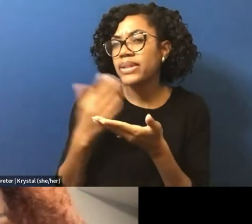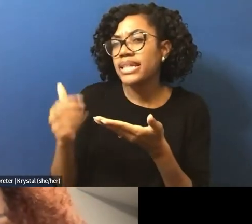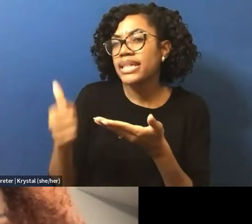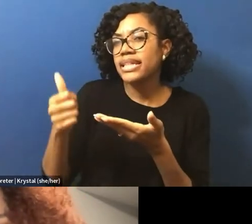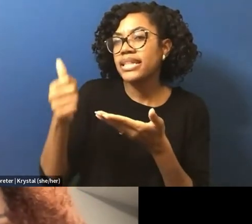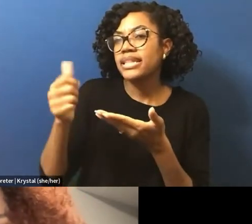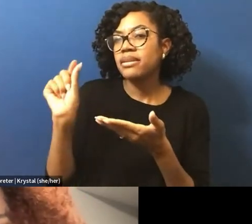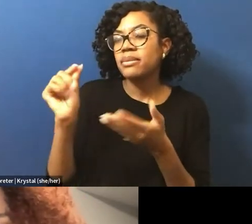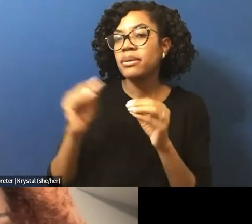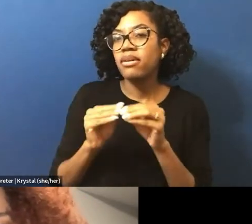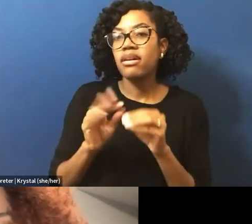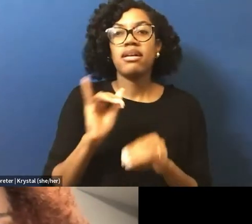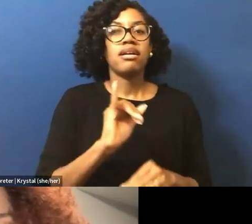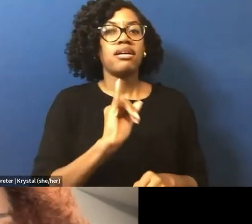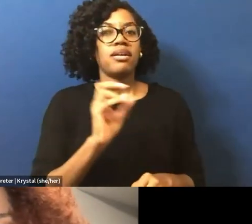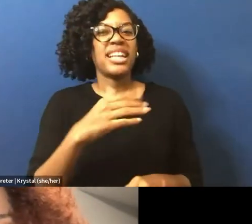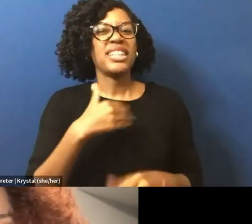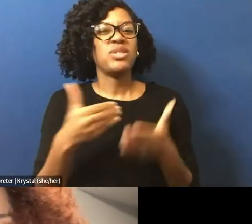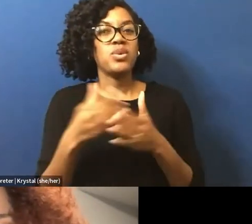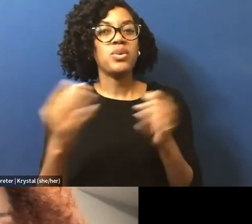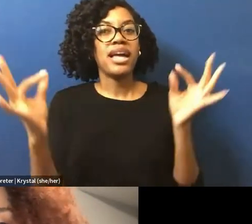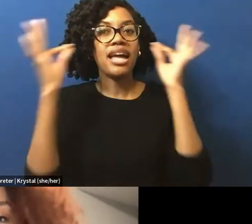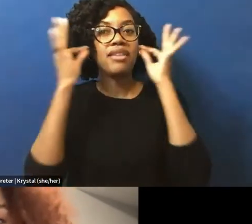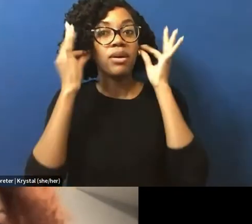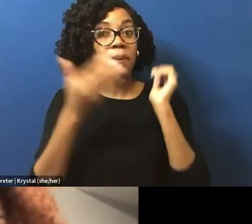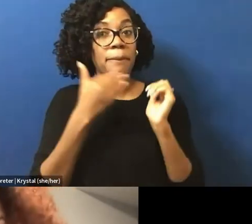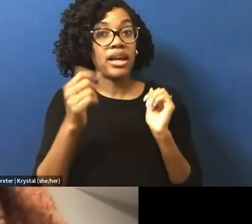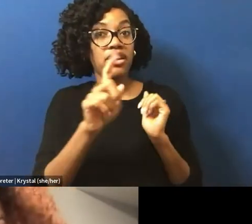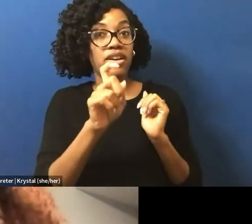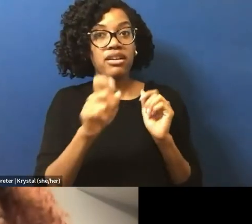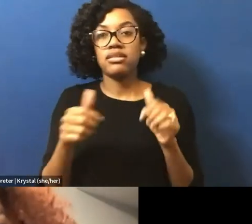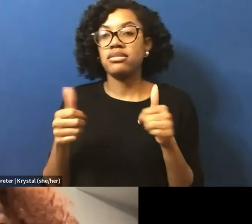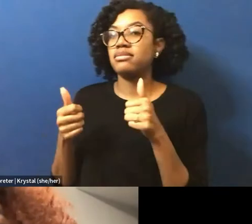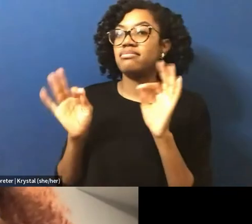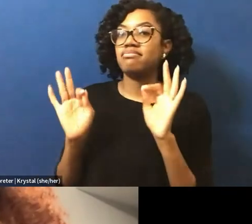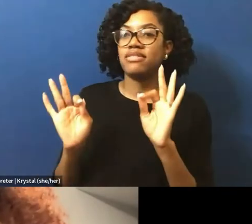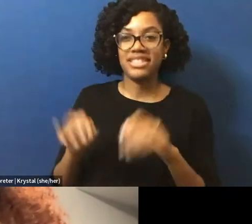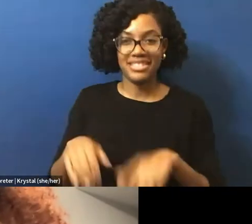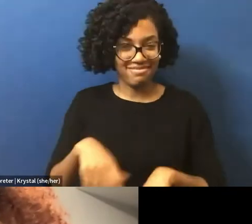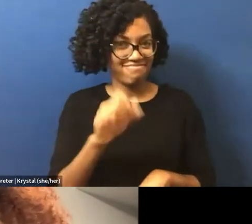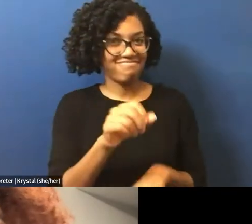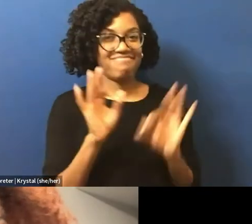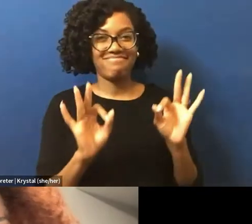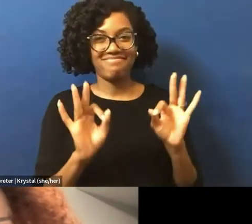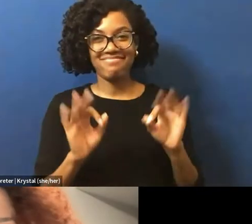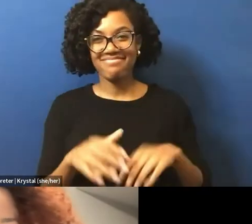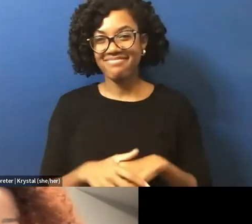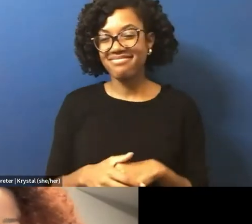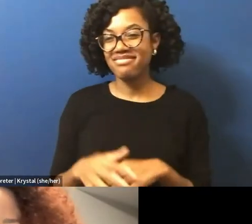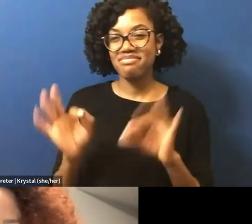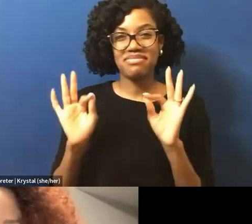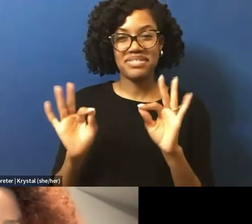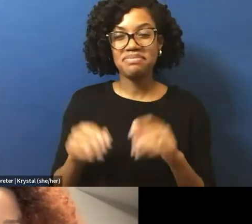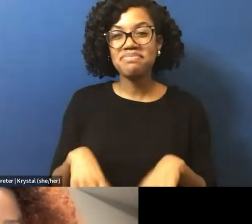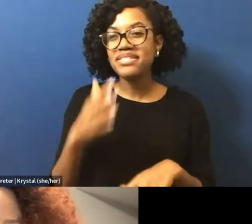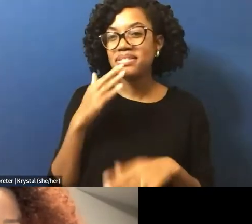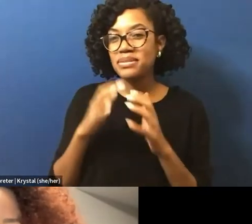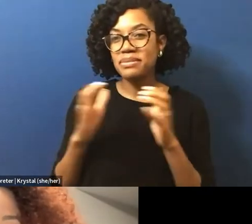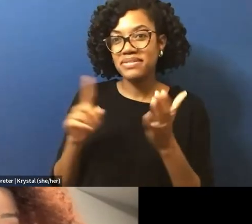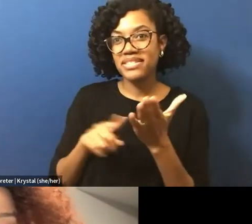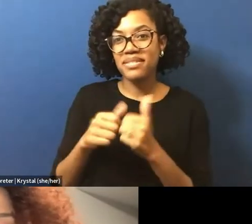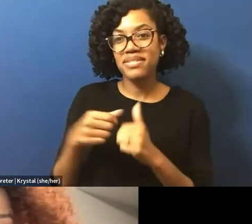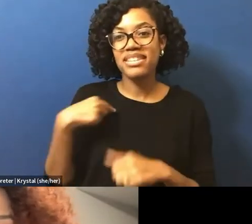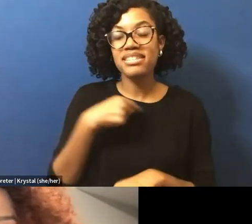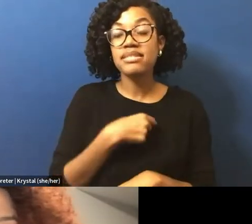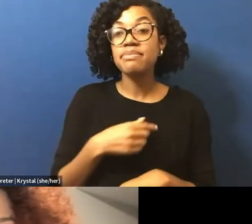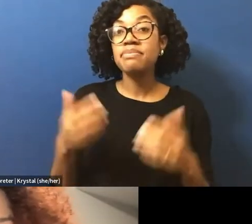okay. I'm trying out new headphones. So I may need to take them out. Is that better or should I? Yes. Okay. Sounds amazing. Thank you. Thanks for checking.